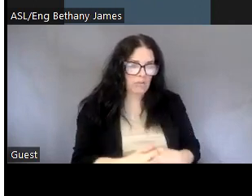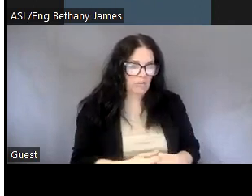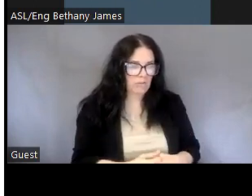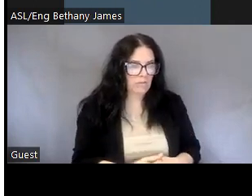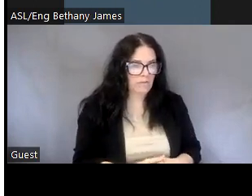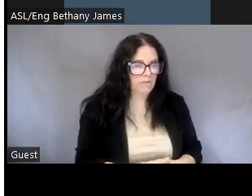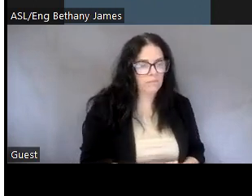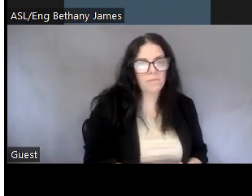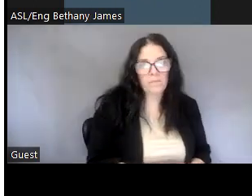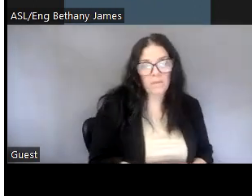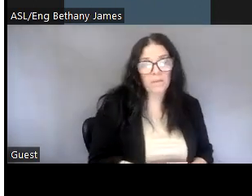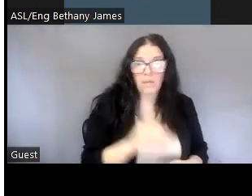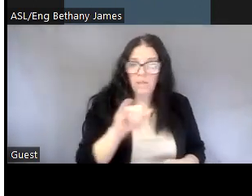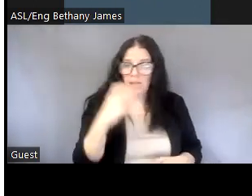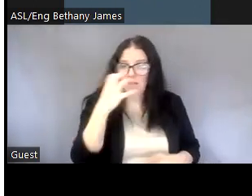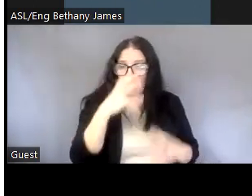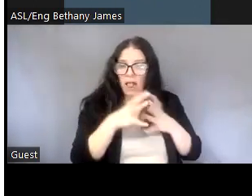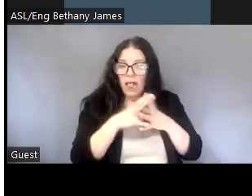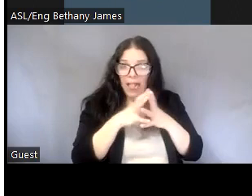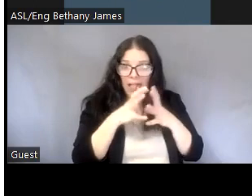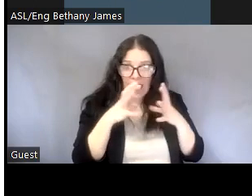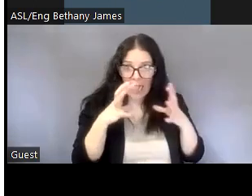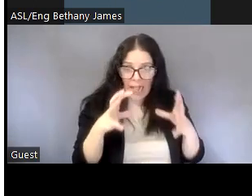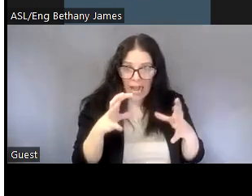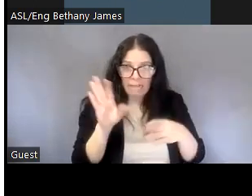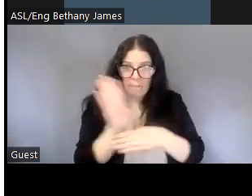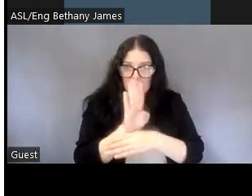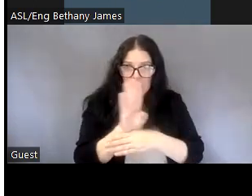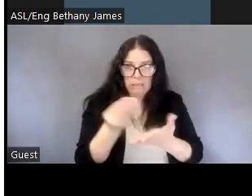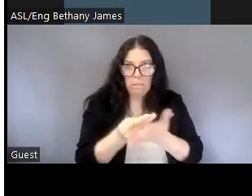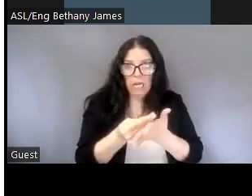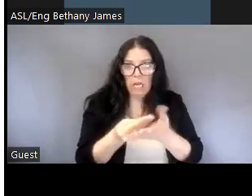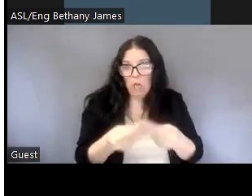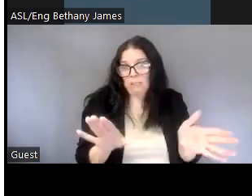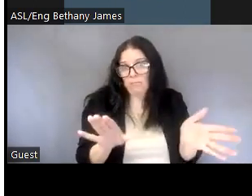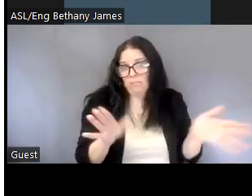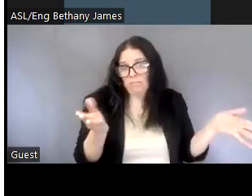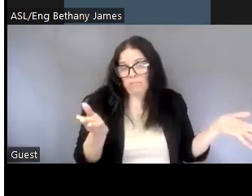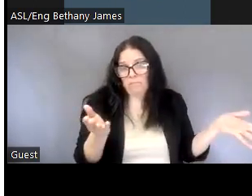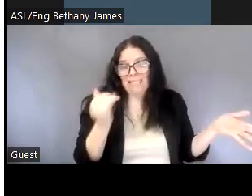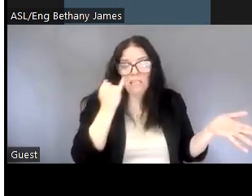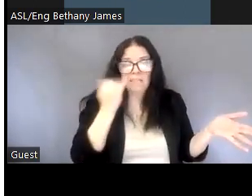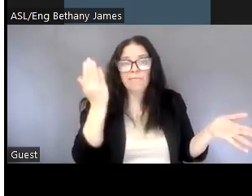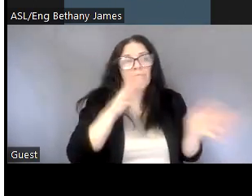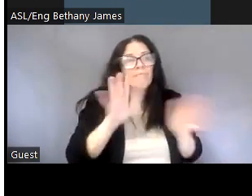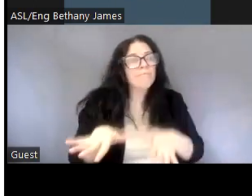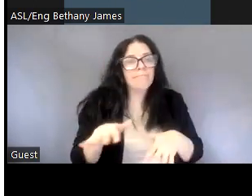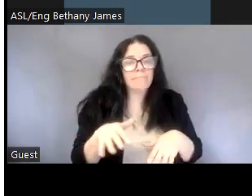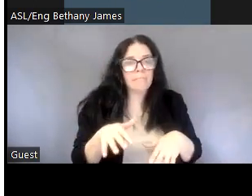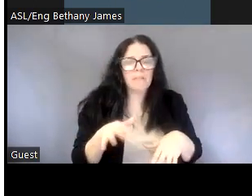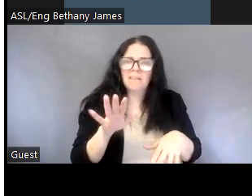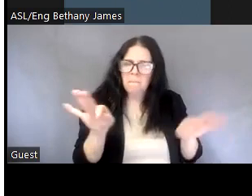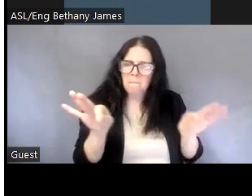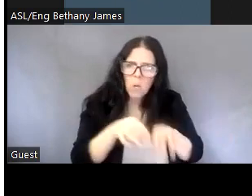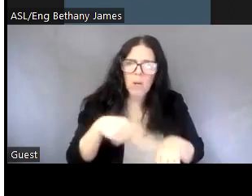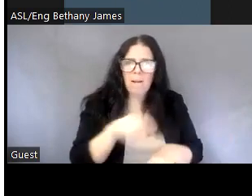That's a lot of business money, business losing, right? Because we want to make sure we